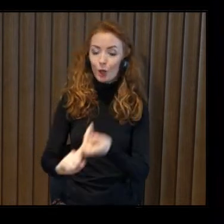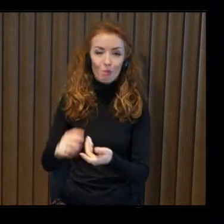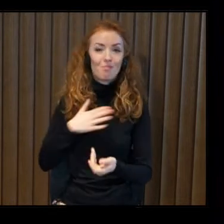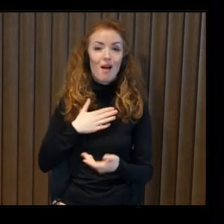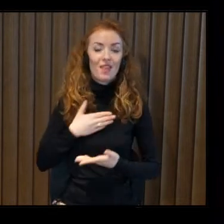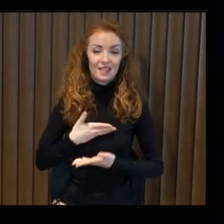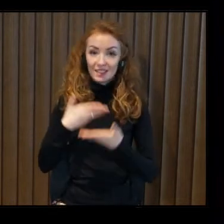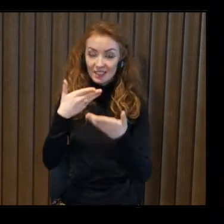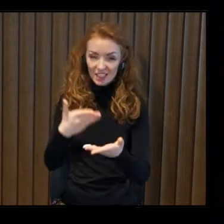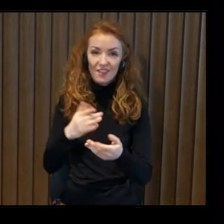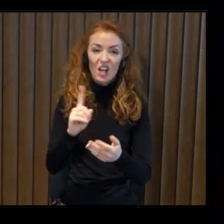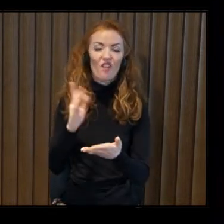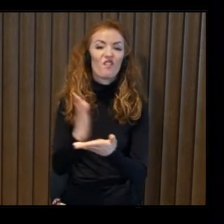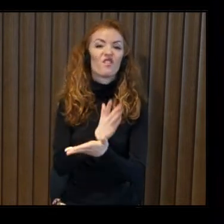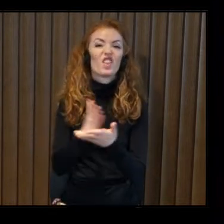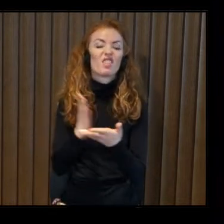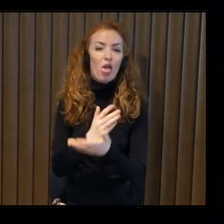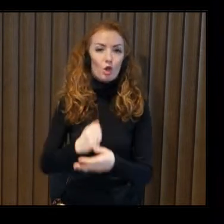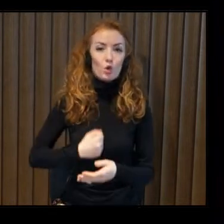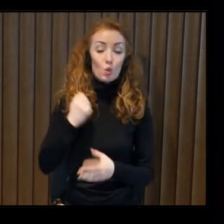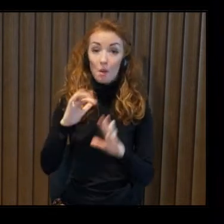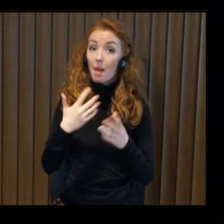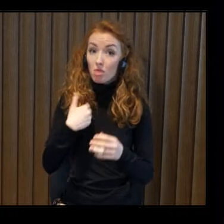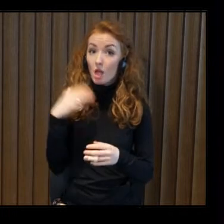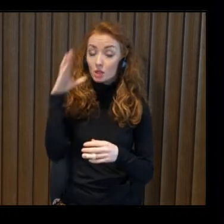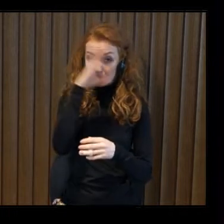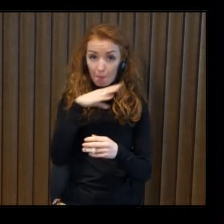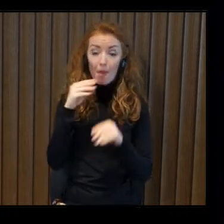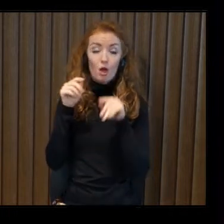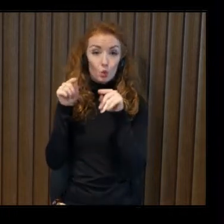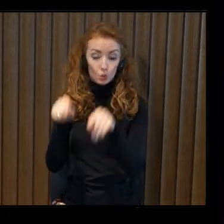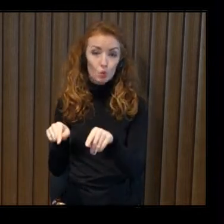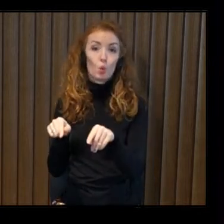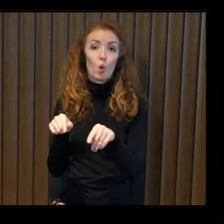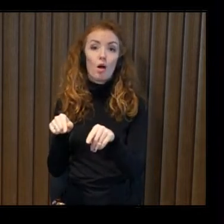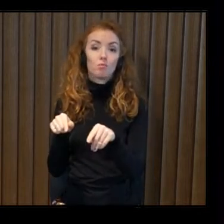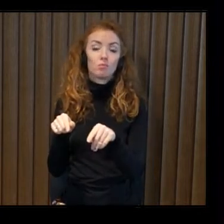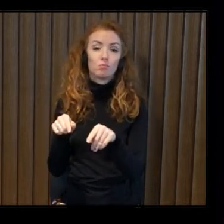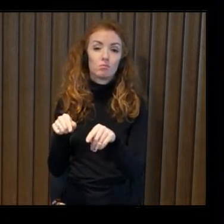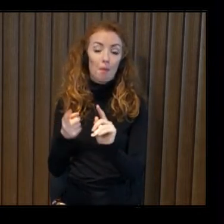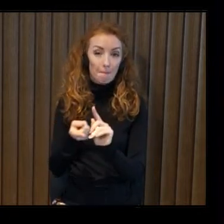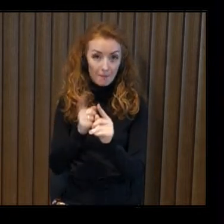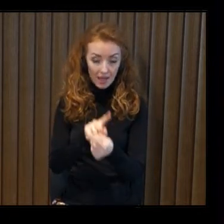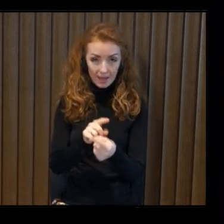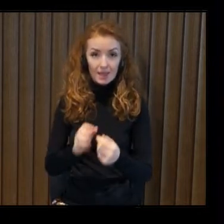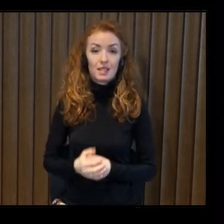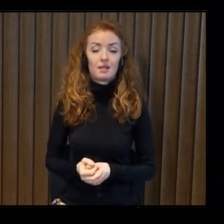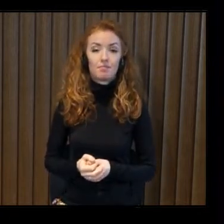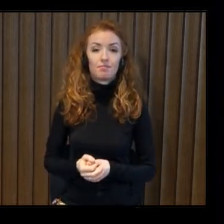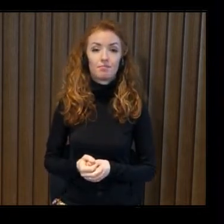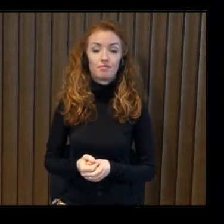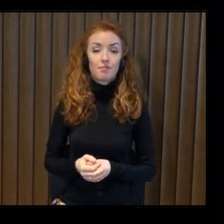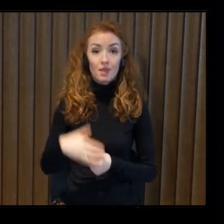resolve by designing the world in a little bit better place. Now I want to take it up a notch because when we deal with these disadvantages in